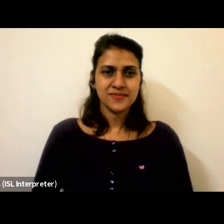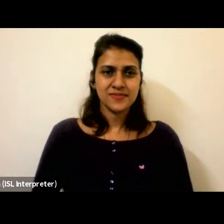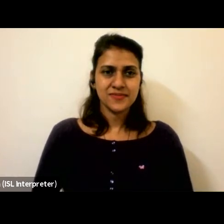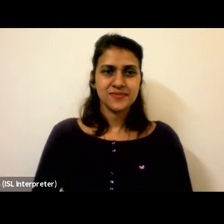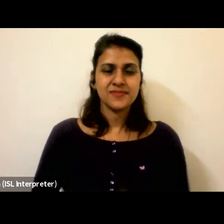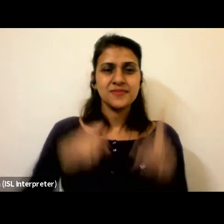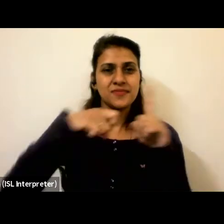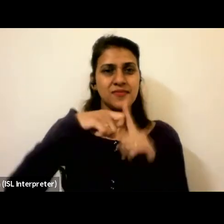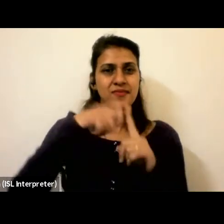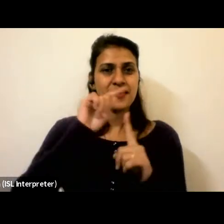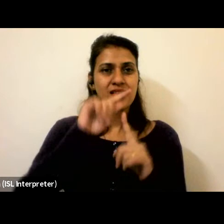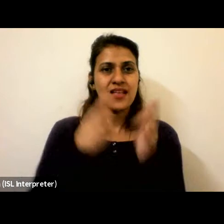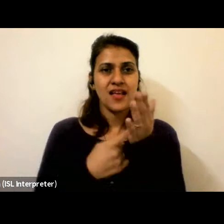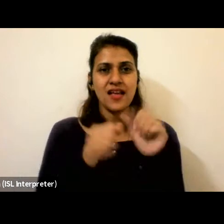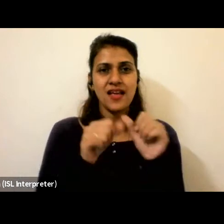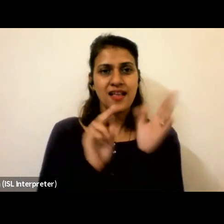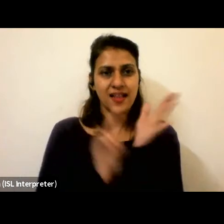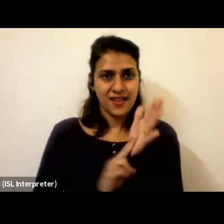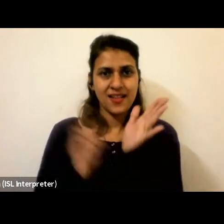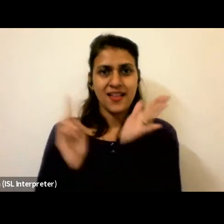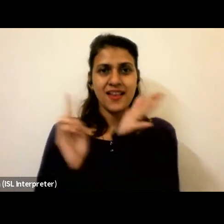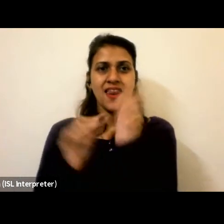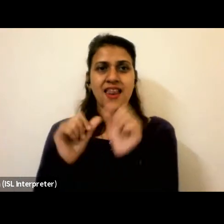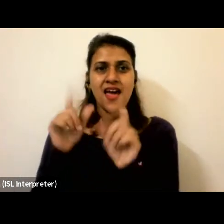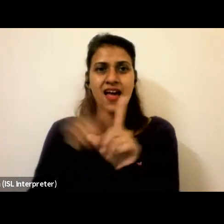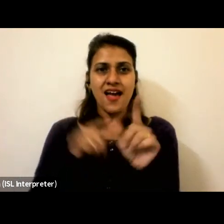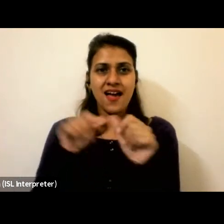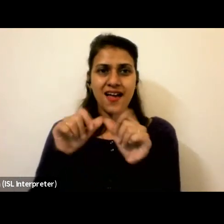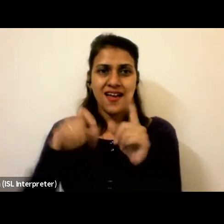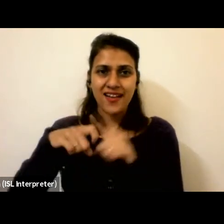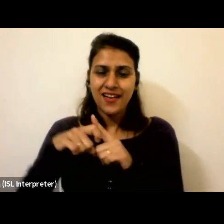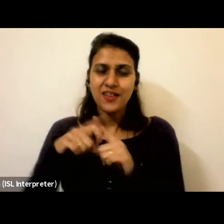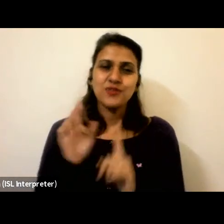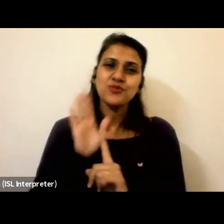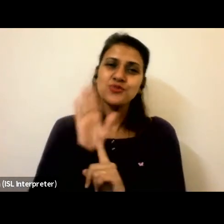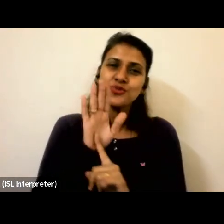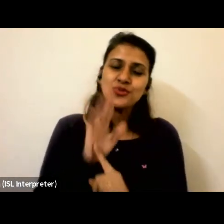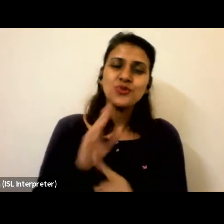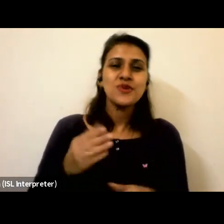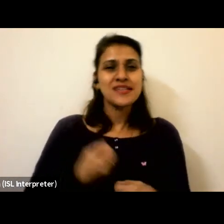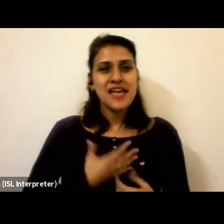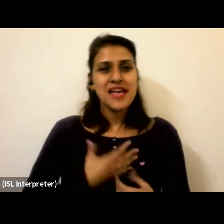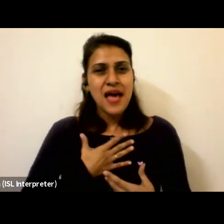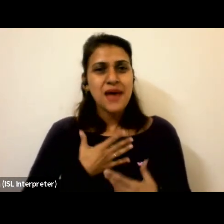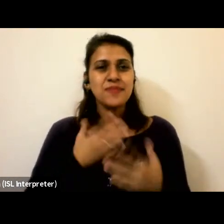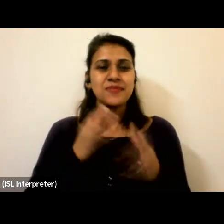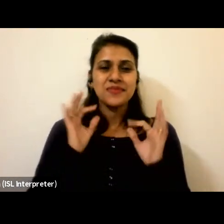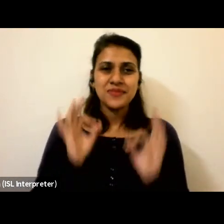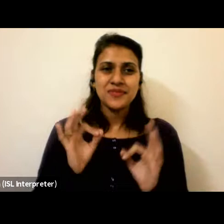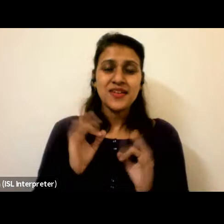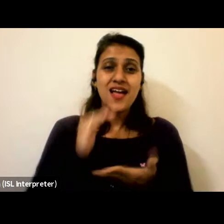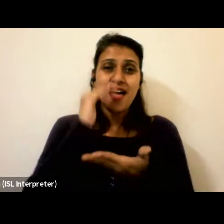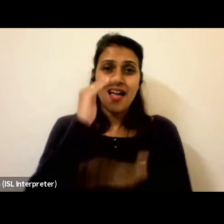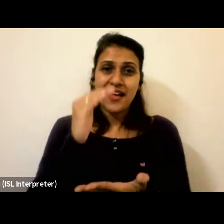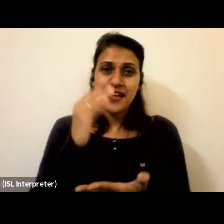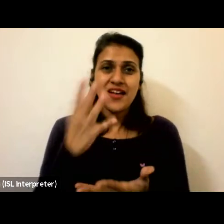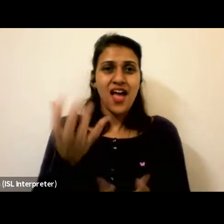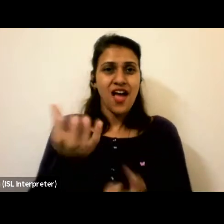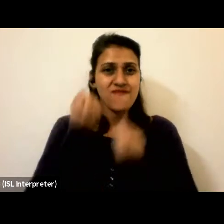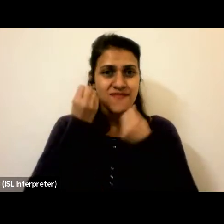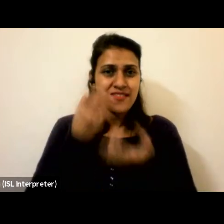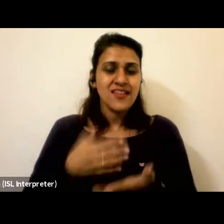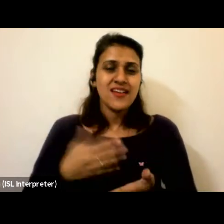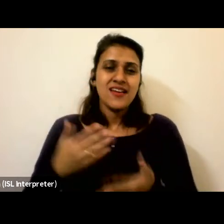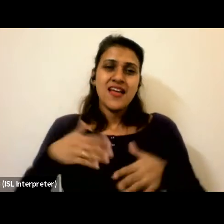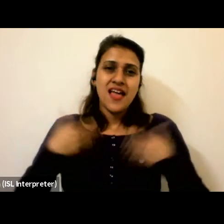Kiran Nayak there, acknowledging the joy of this accolade in the form of the prestigious NCPEDP Helen